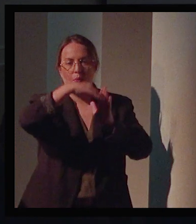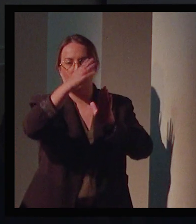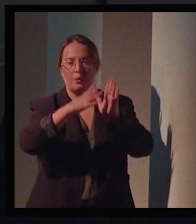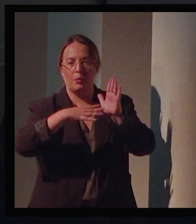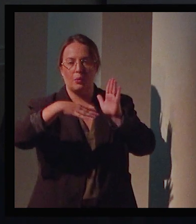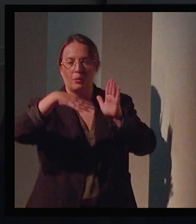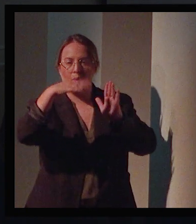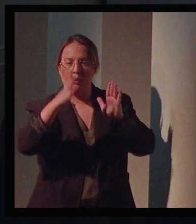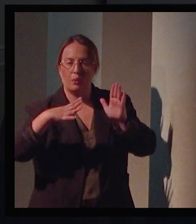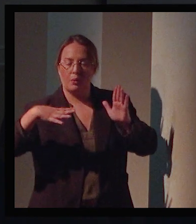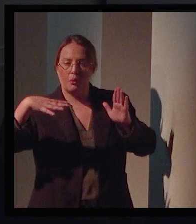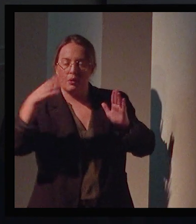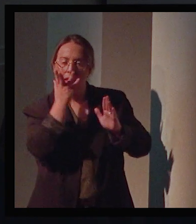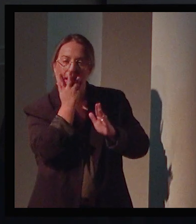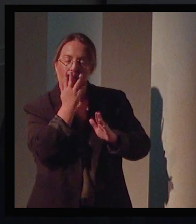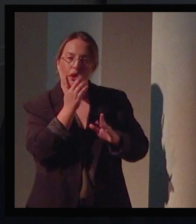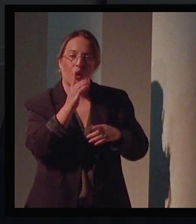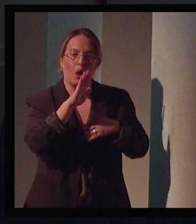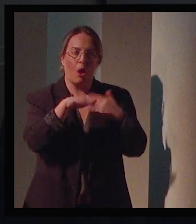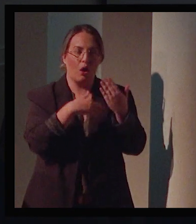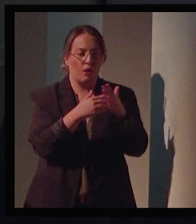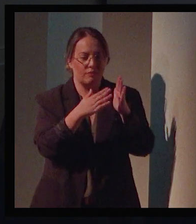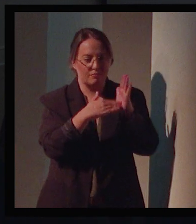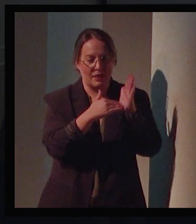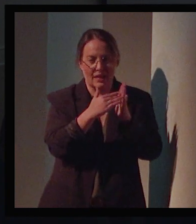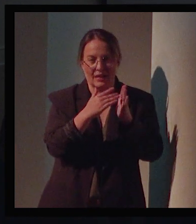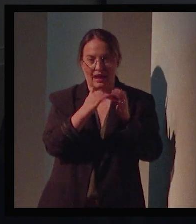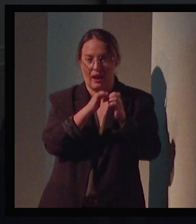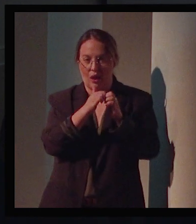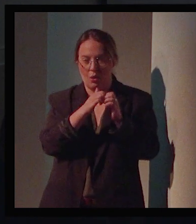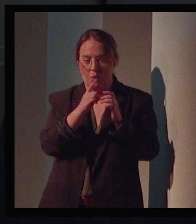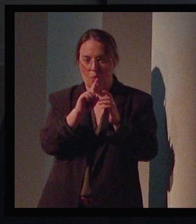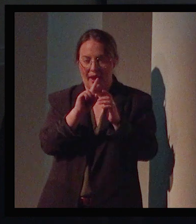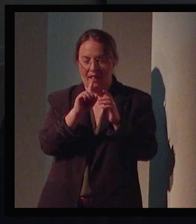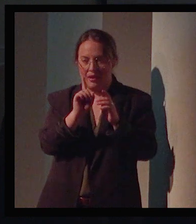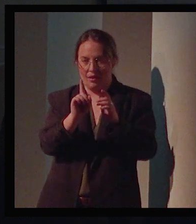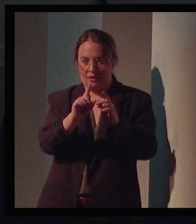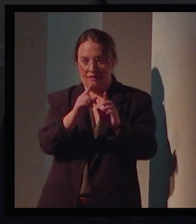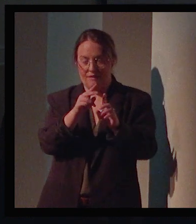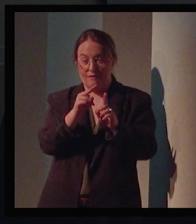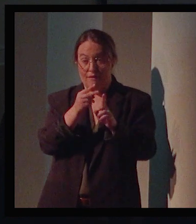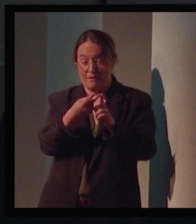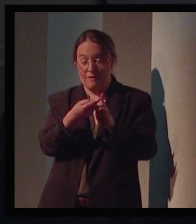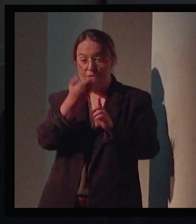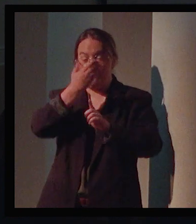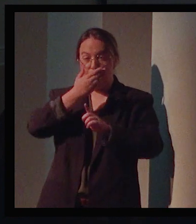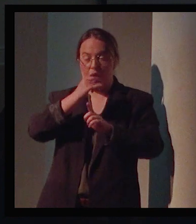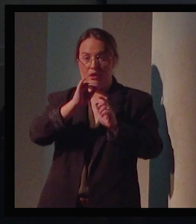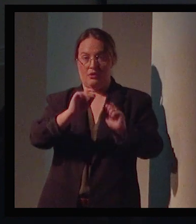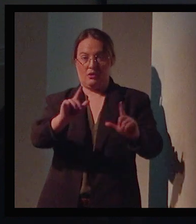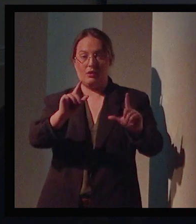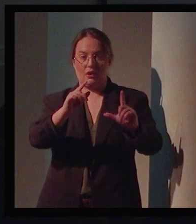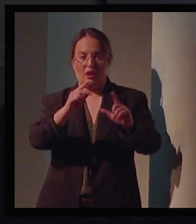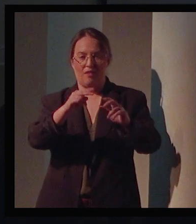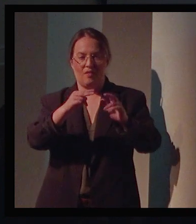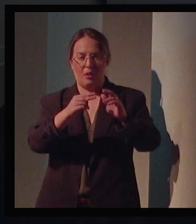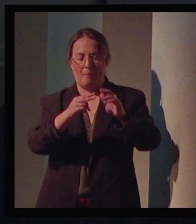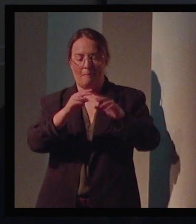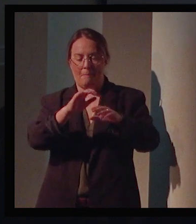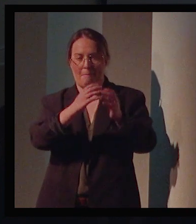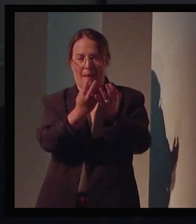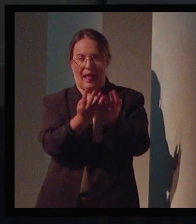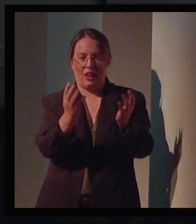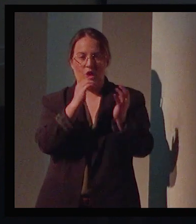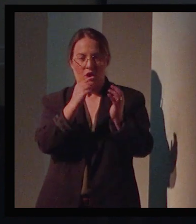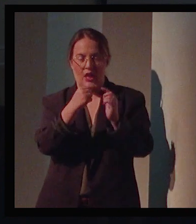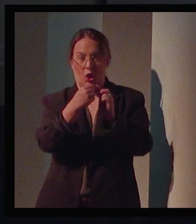paintings in front of the motif on a balcony across the Thames, but all of these canvases were completed